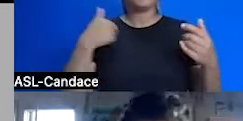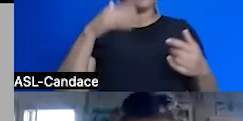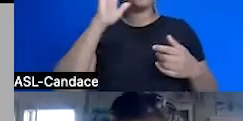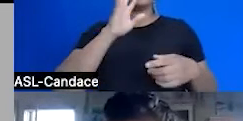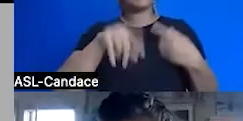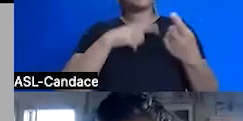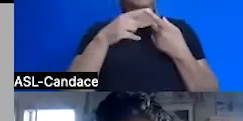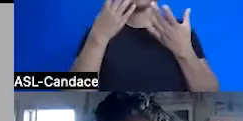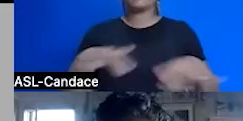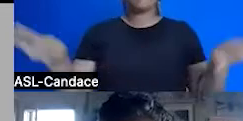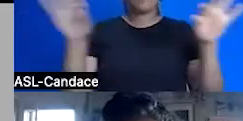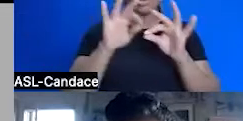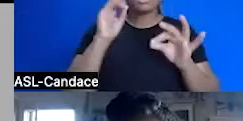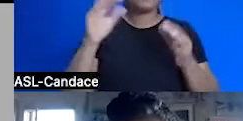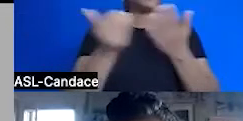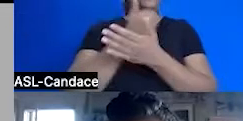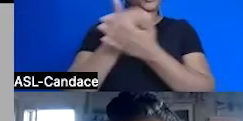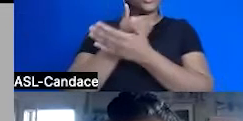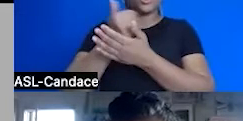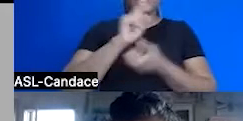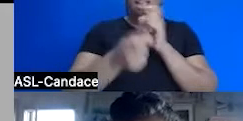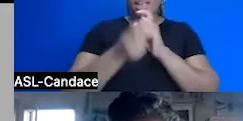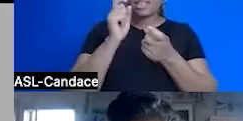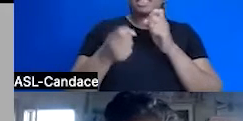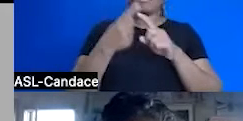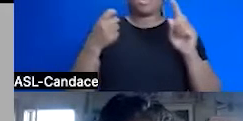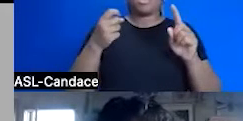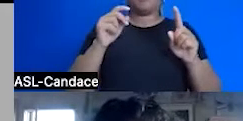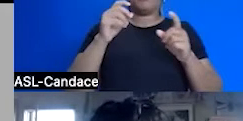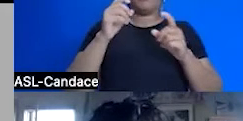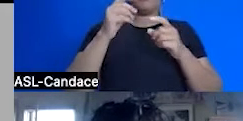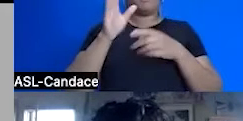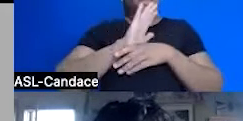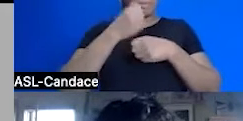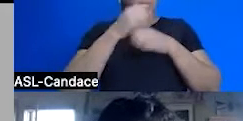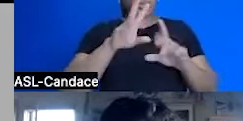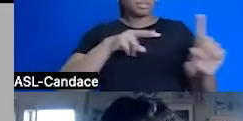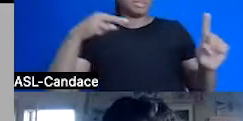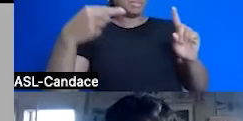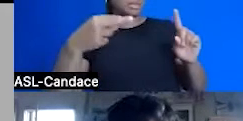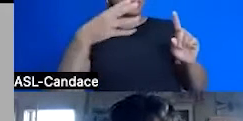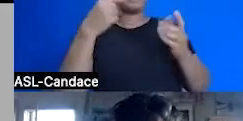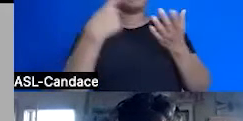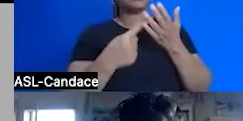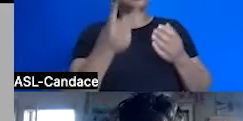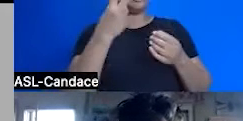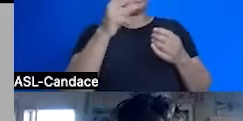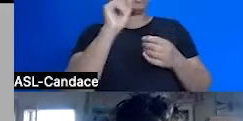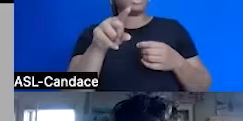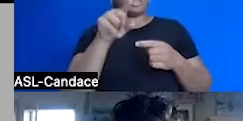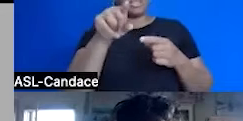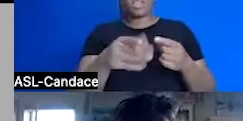about the importance of the new changes from a filmmaker's perspective and go over the two questions that are you see on the